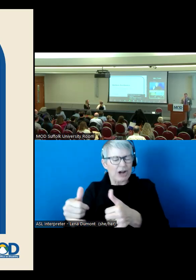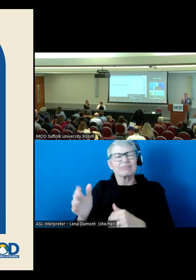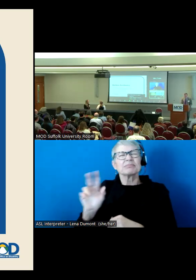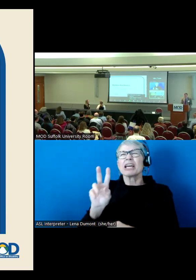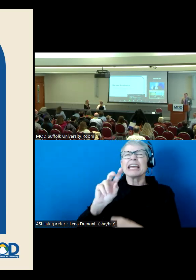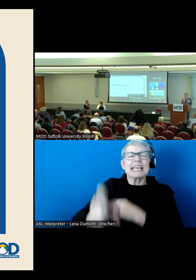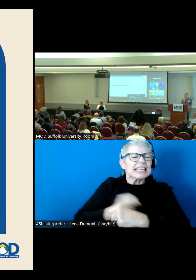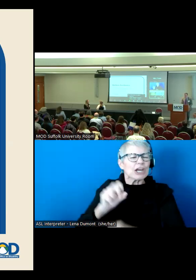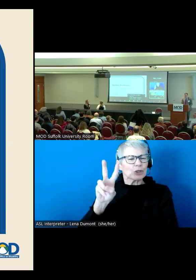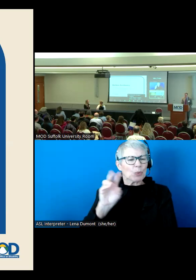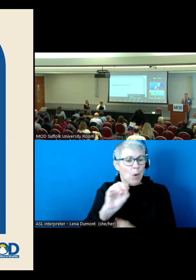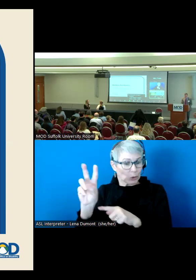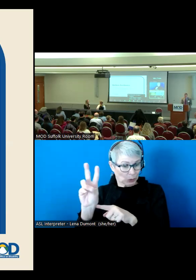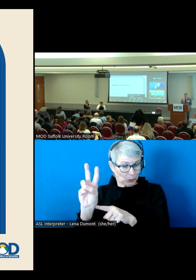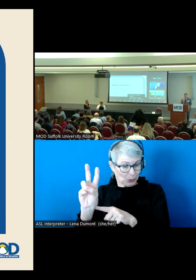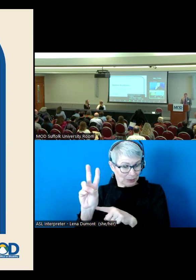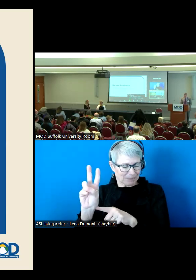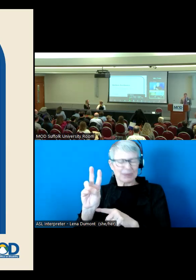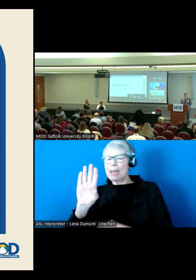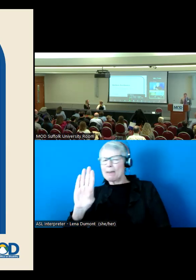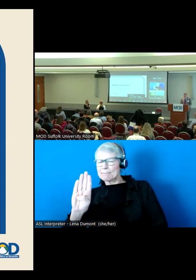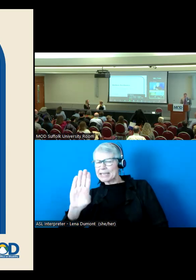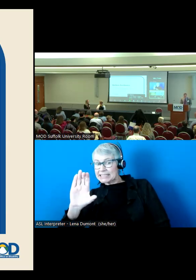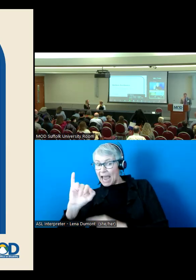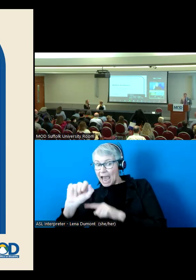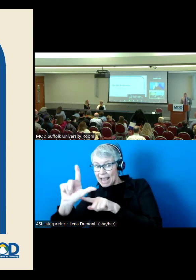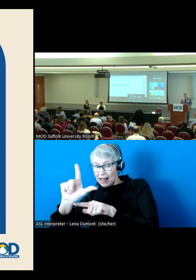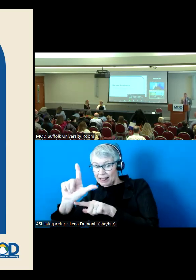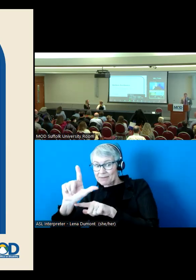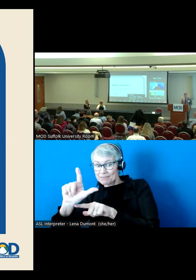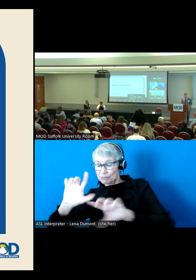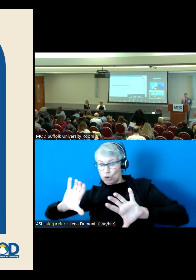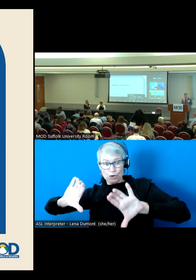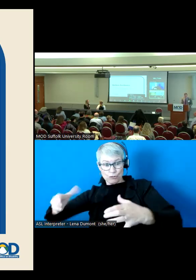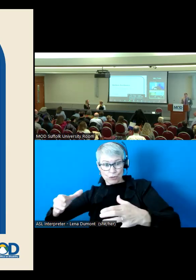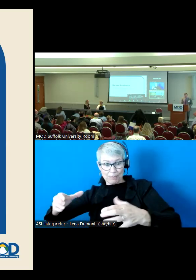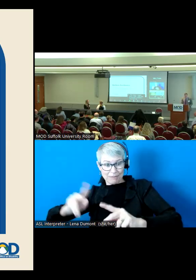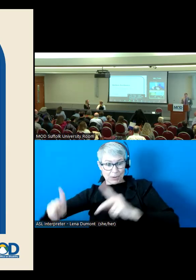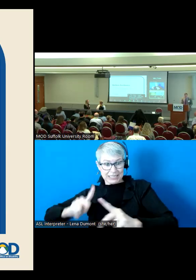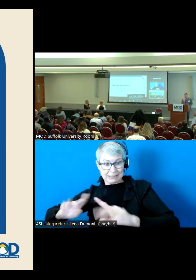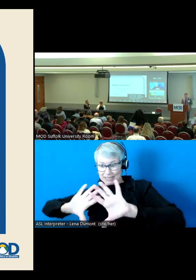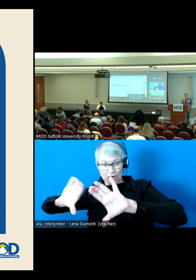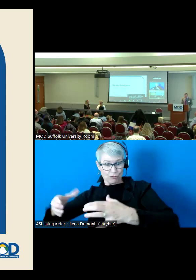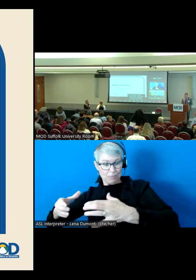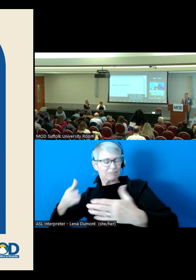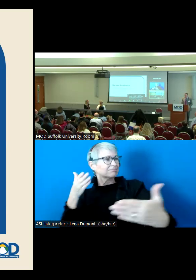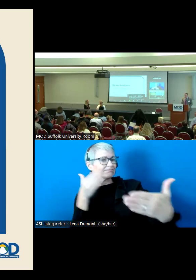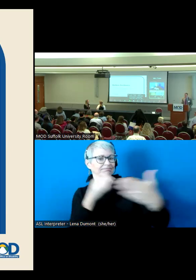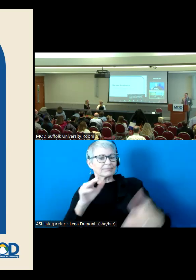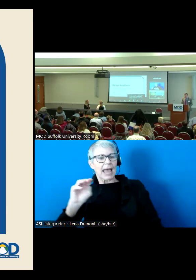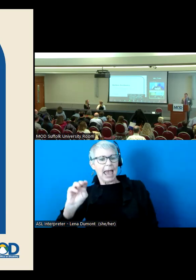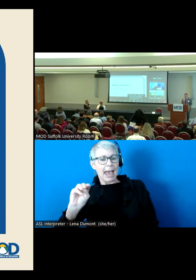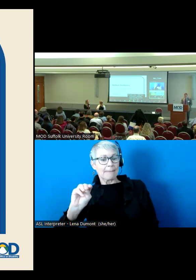Living, BCIL, filed a class access lawsuit against the MBTA, citing a number of accessibility-related